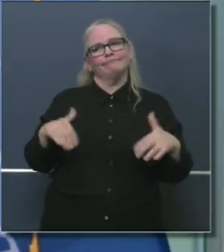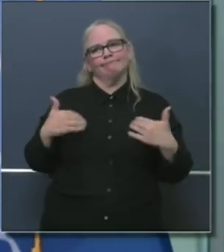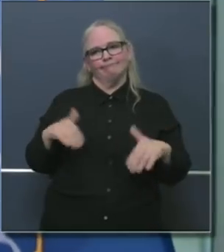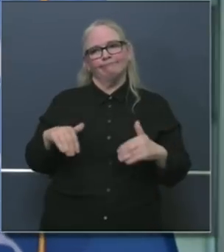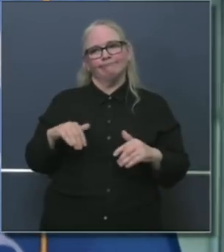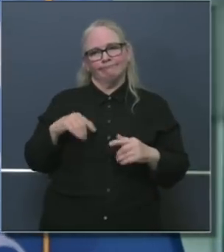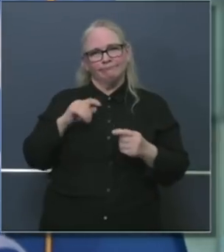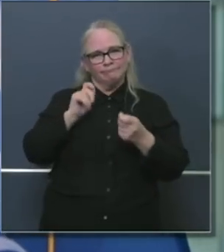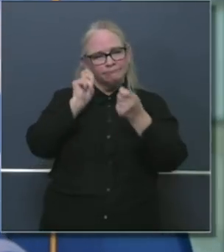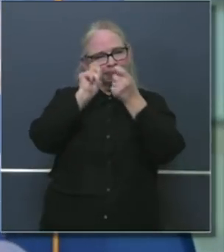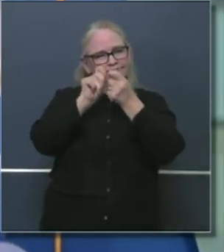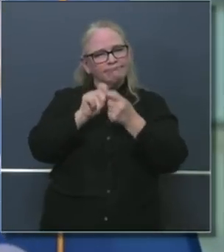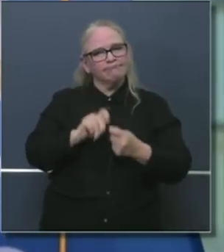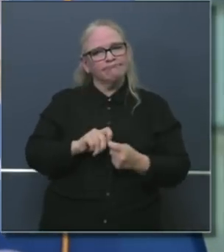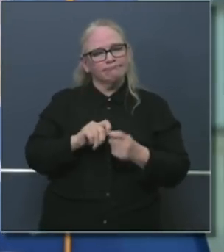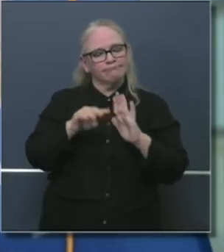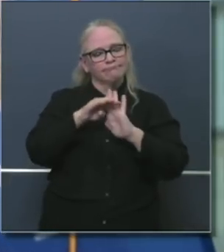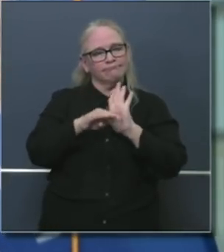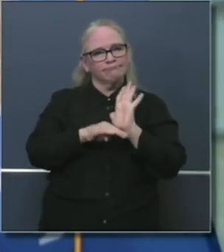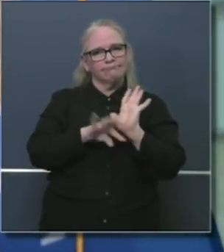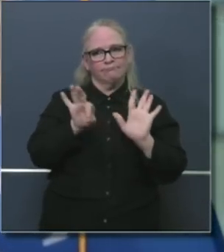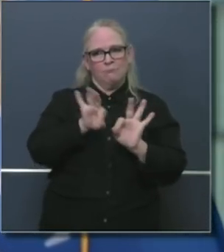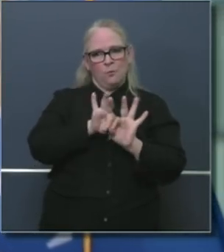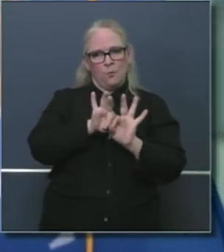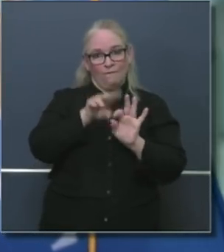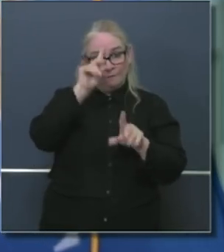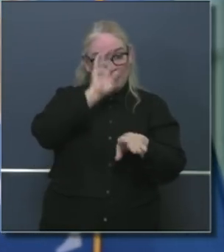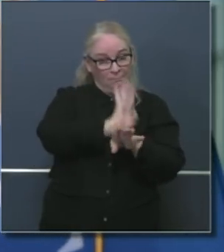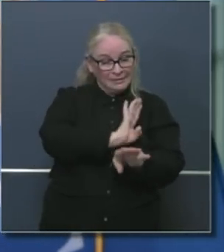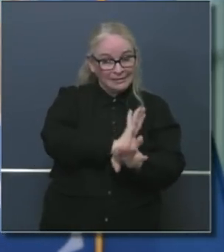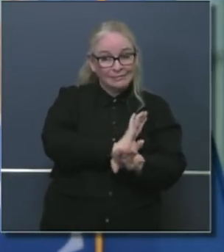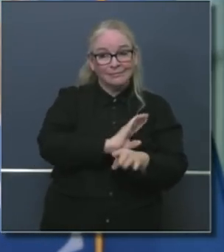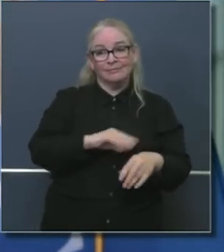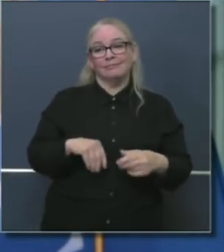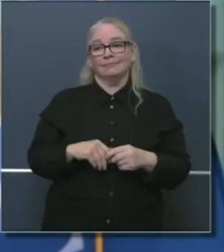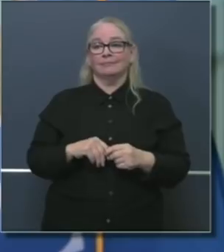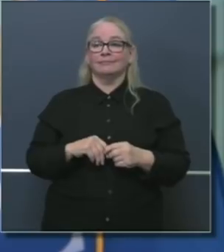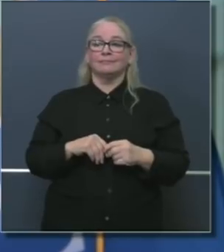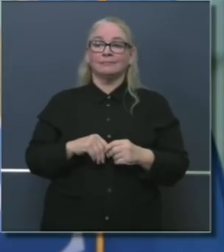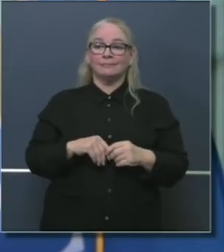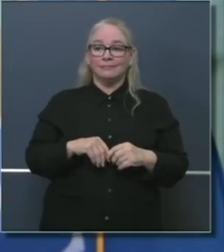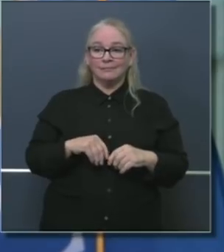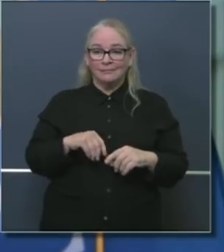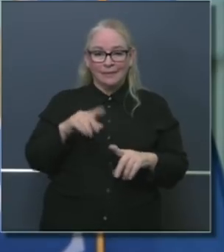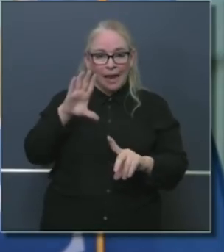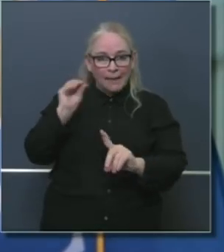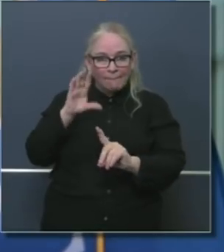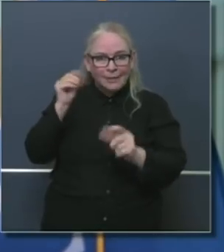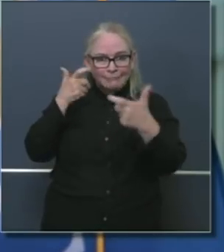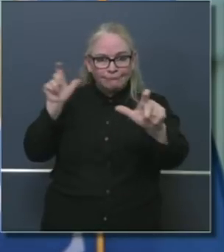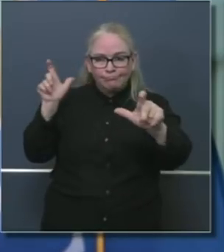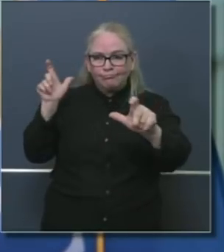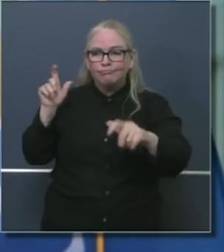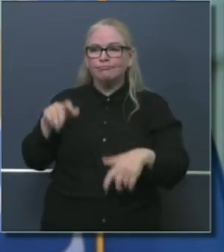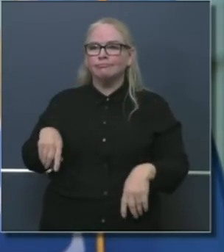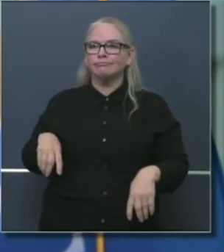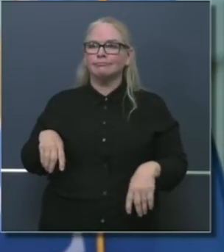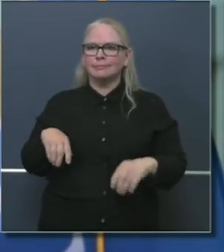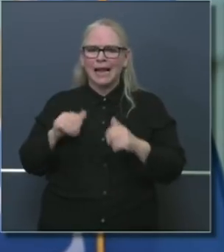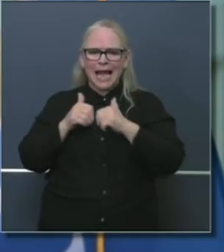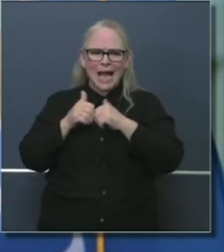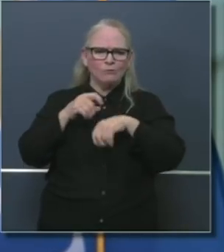specific guidelines in the retail, manufacturing, and logistics sector, considerations of time, manner, and place, a